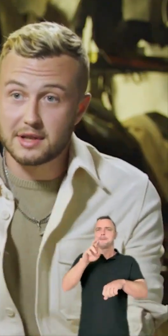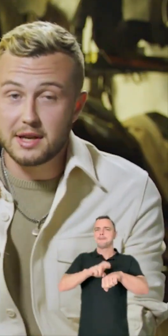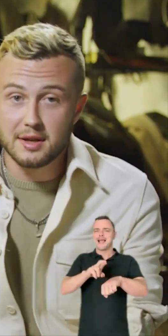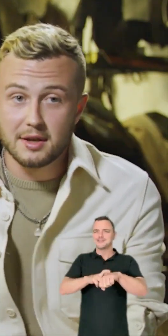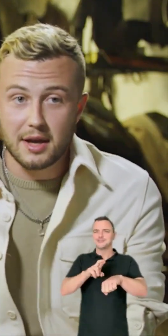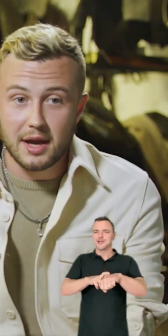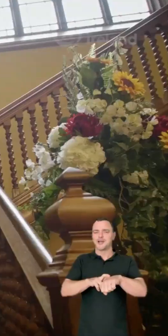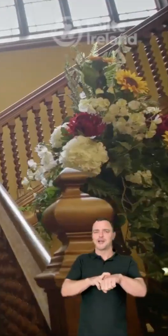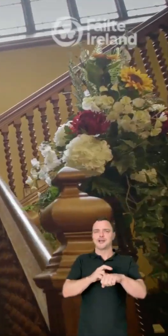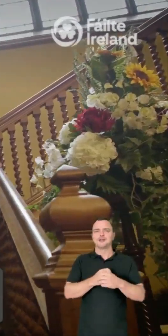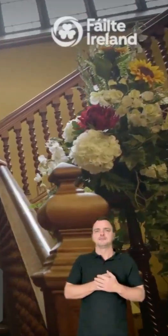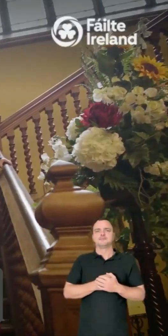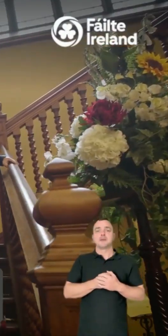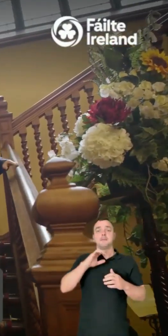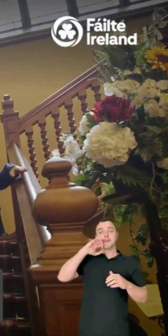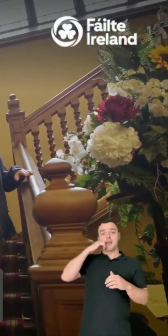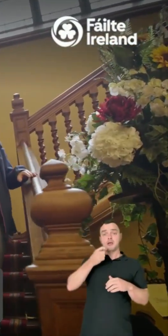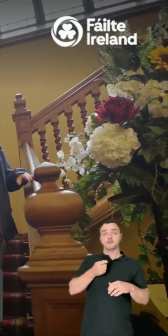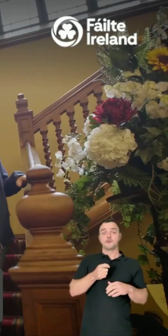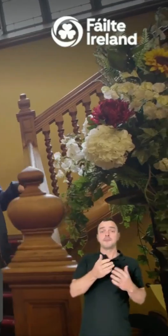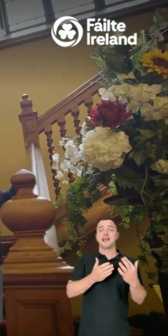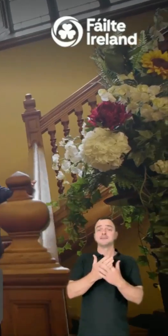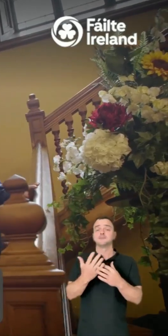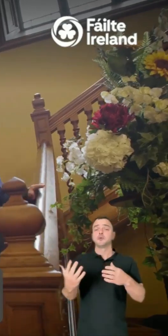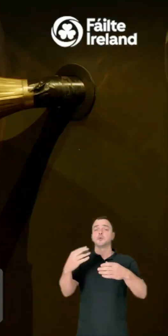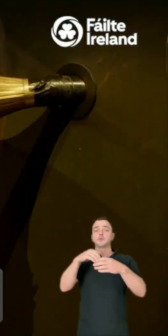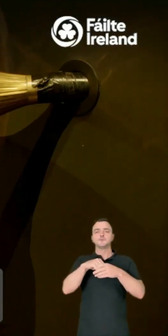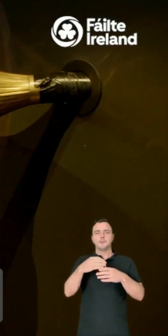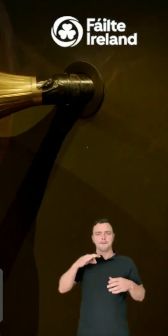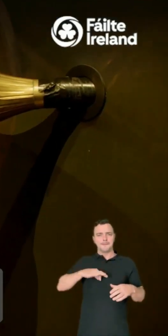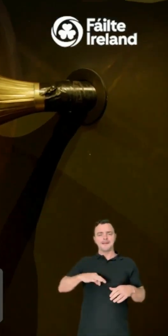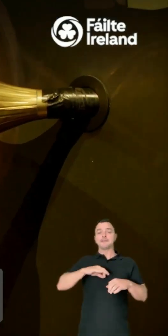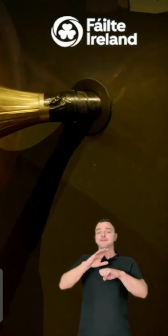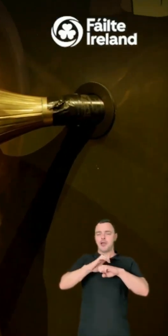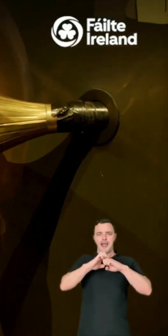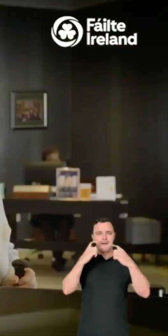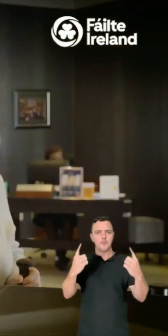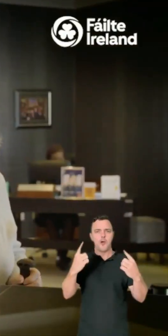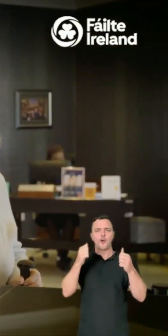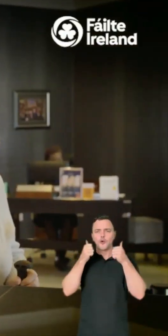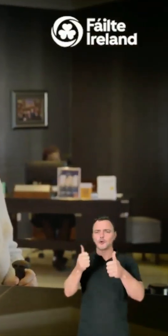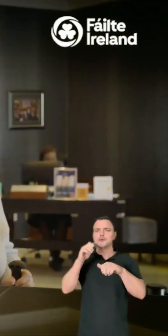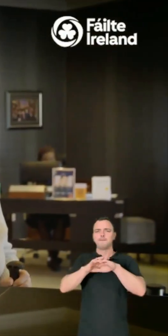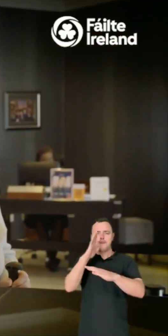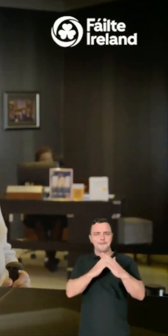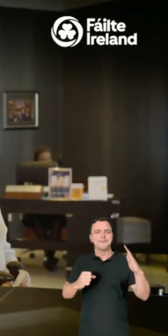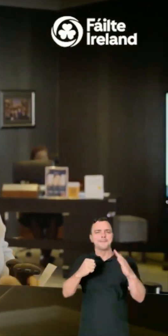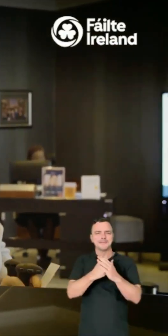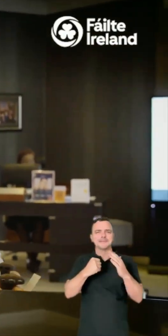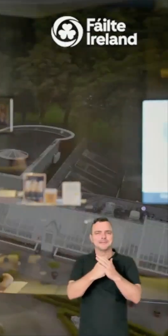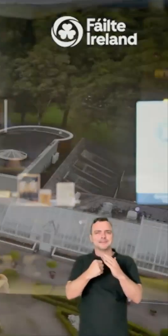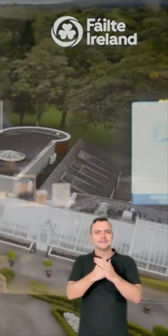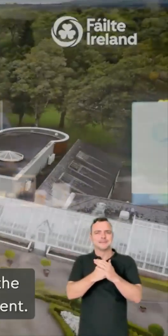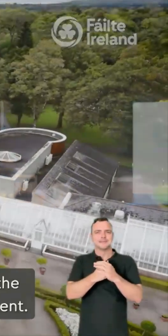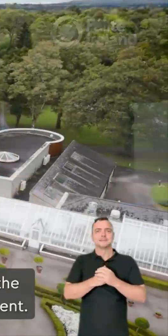tourism better for everyone. Because when tourism is accessible and inclusive, it benefits everyone, and it's also good for